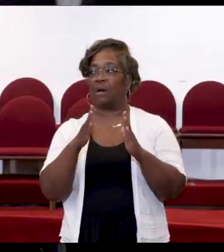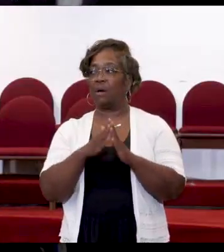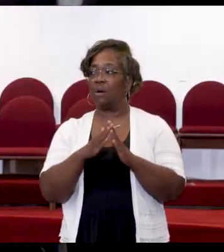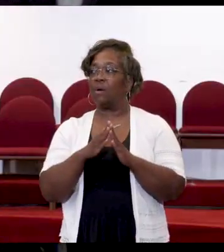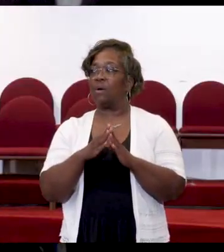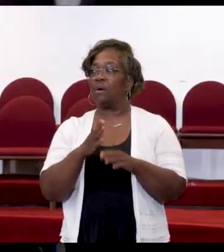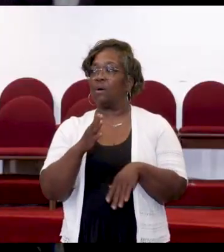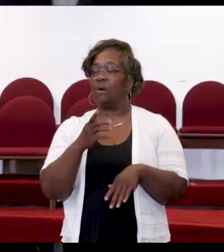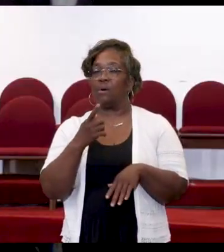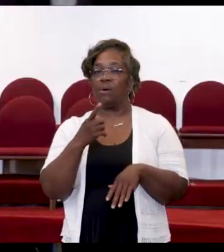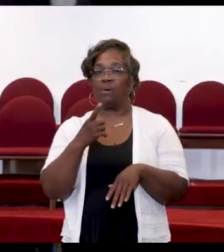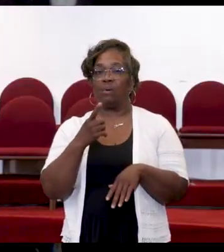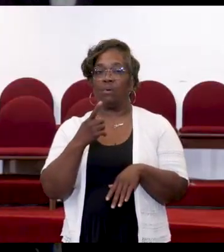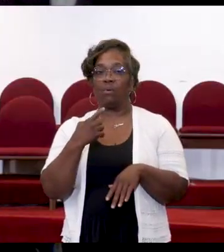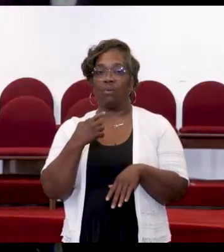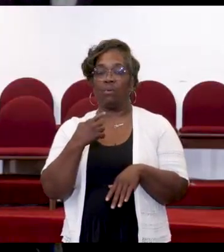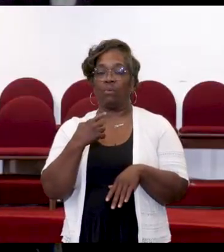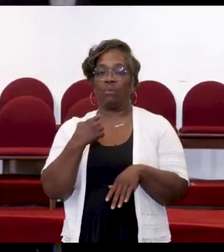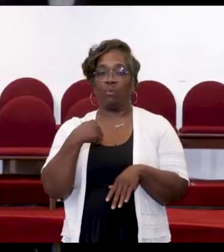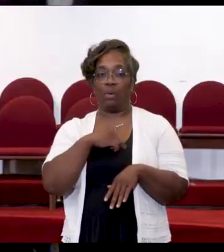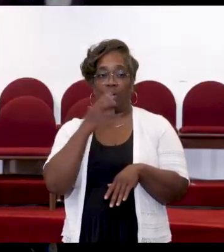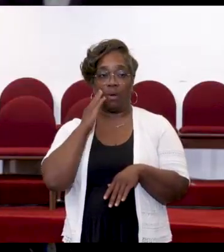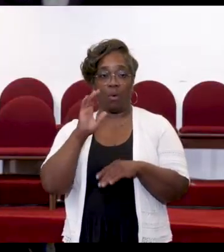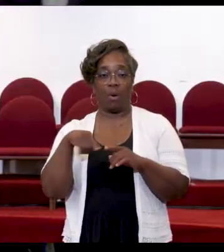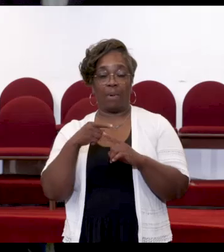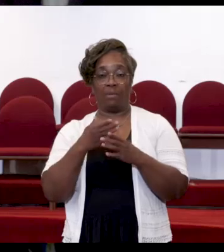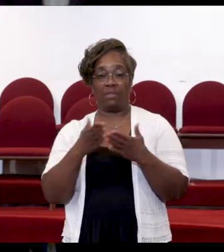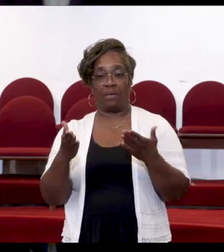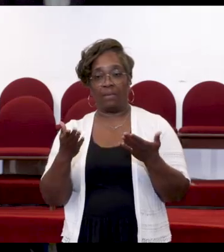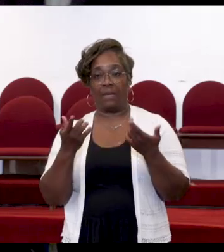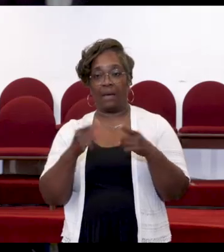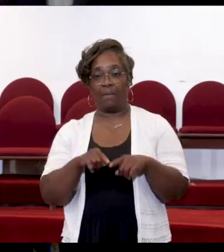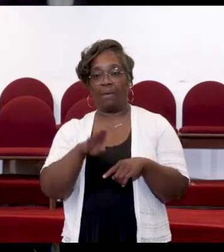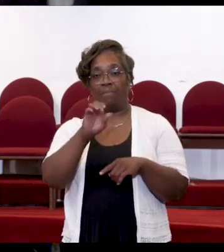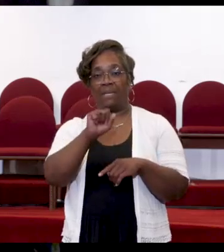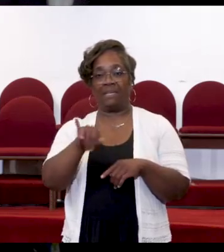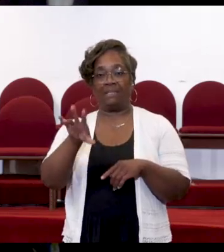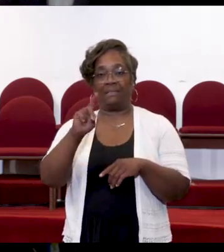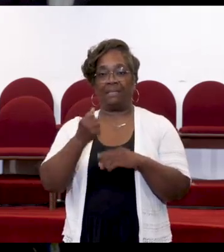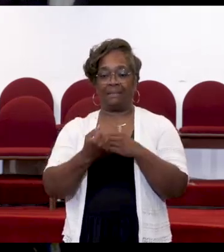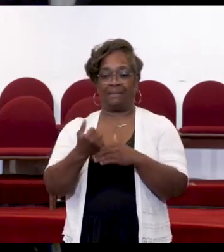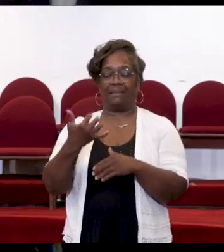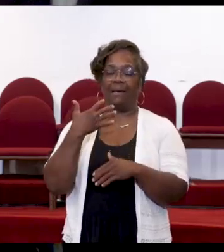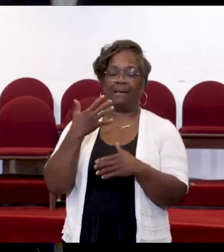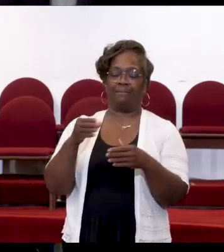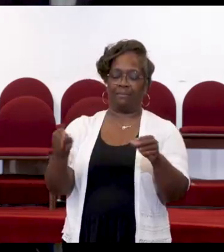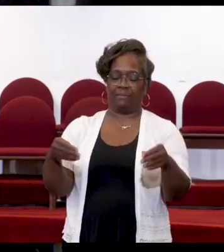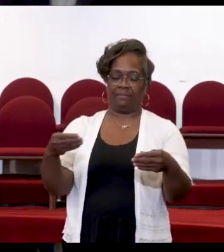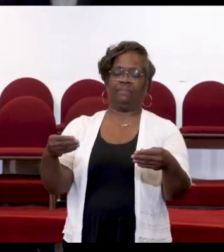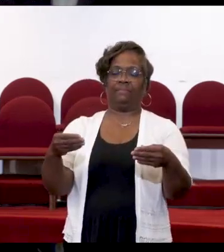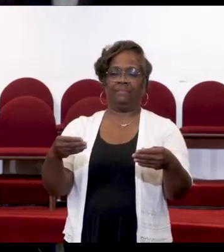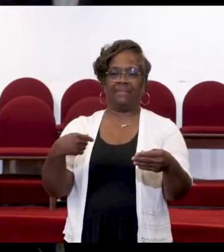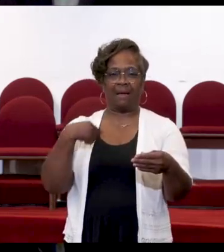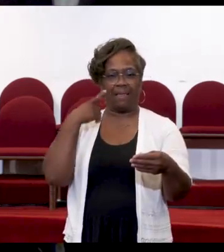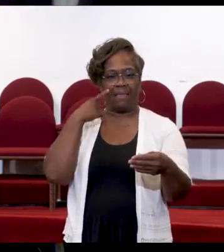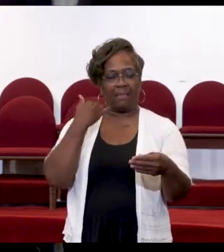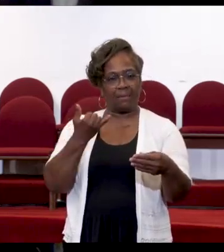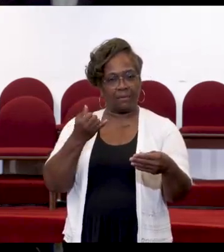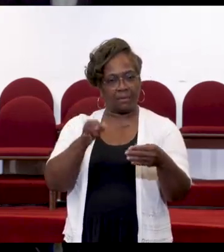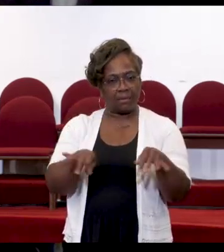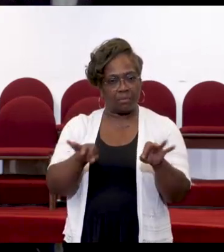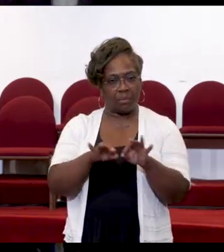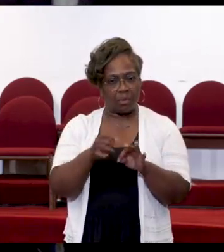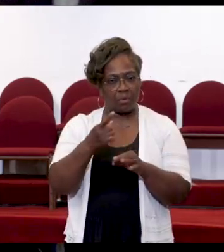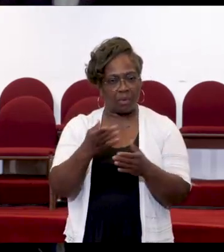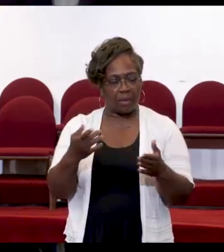we typically find when we know about something is when BC sends us a notice. And I think this is very important. One of the things that I always